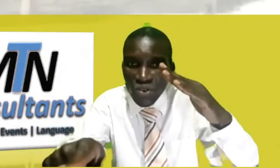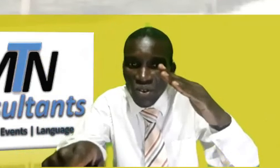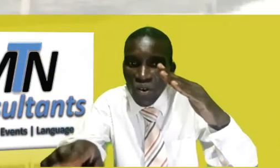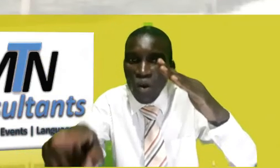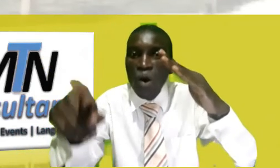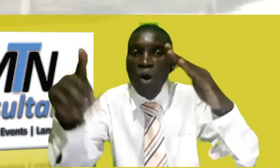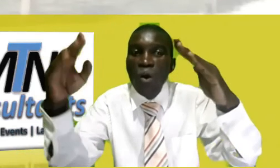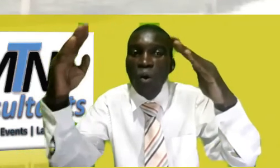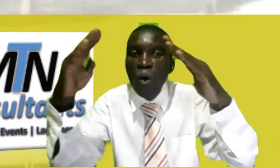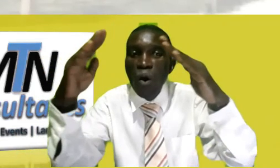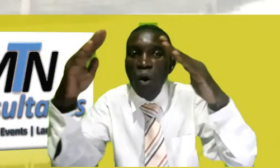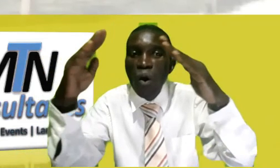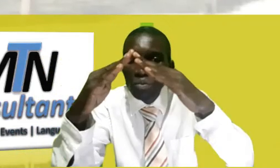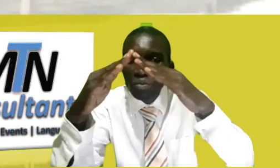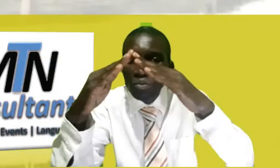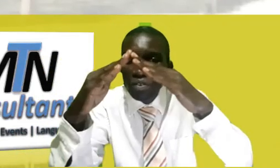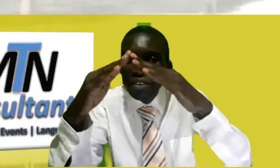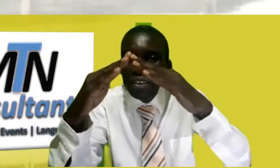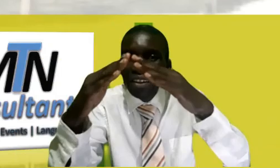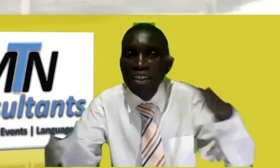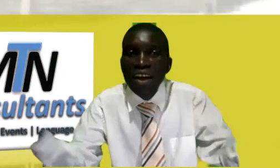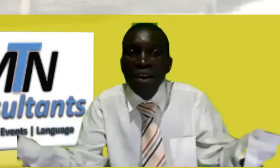you home.